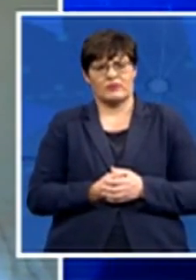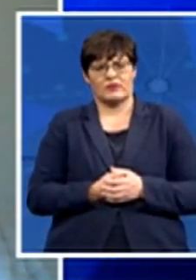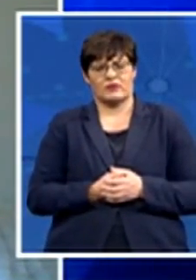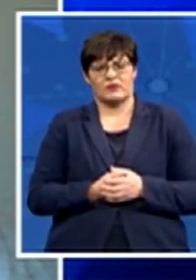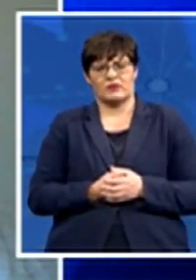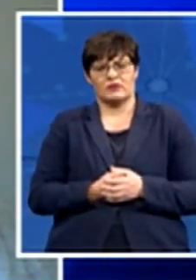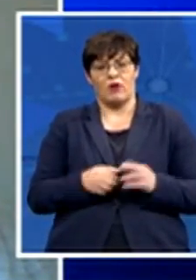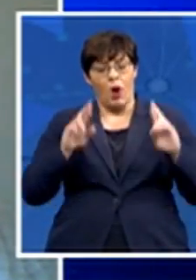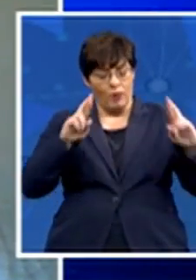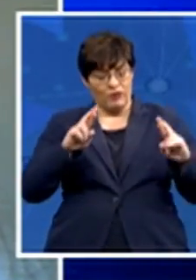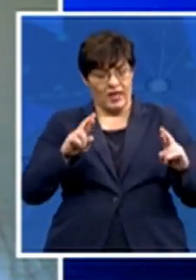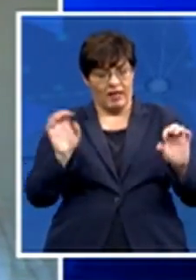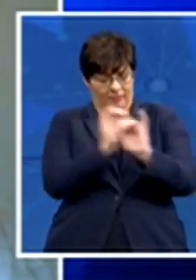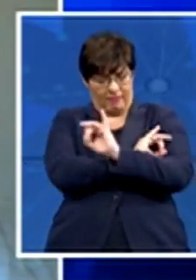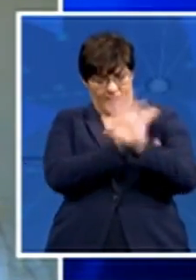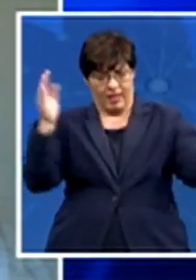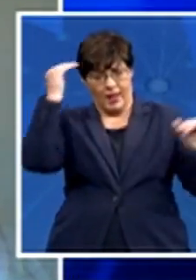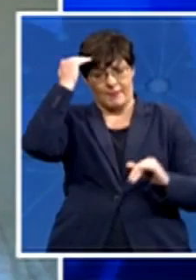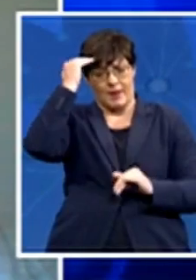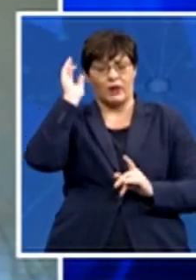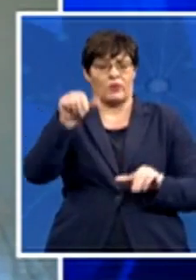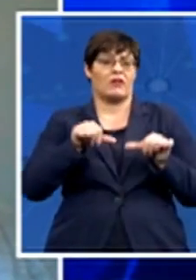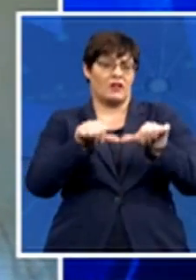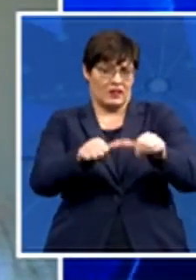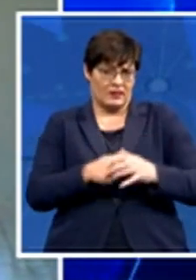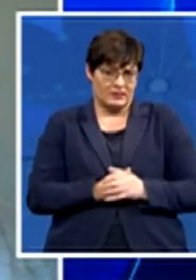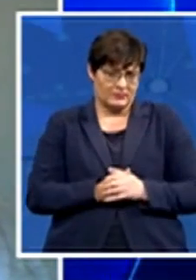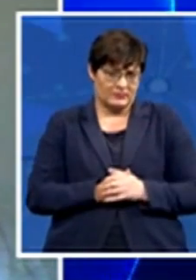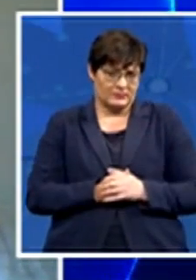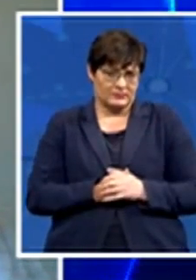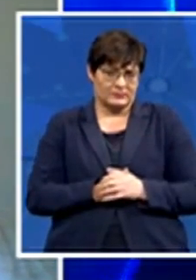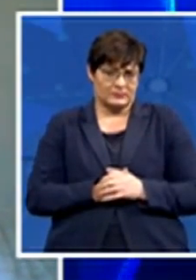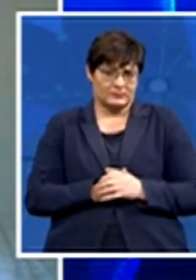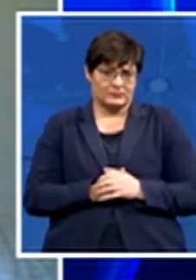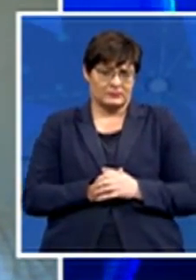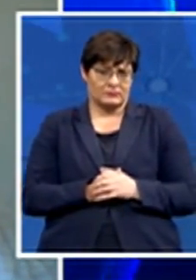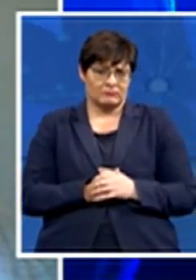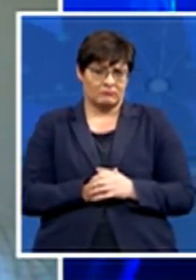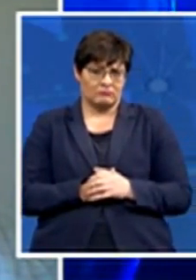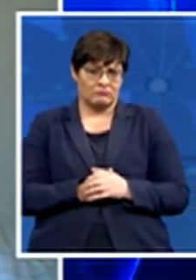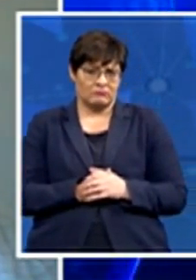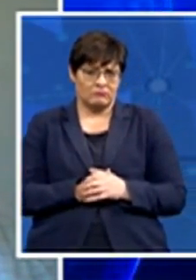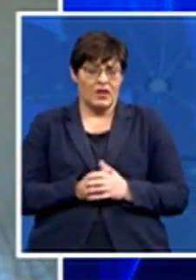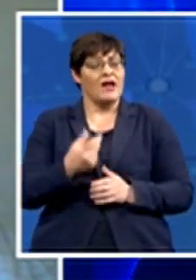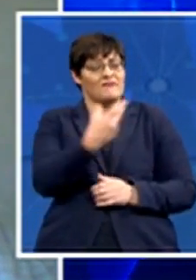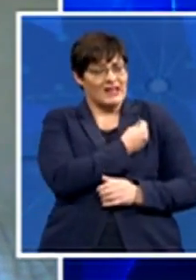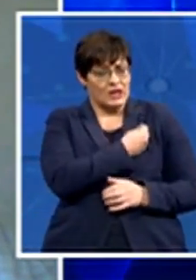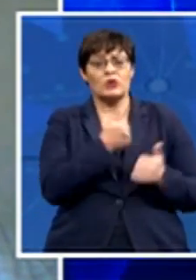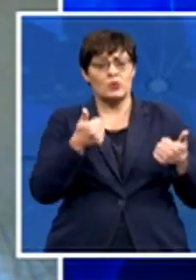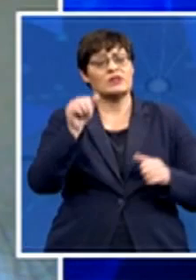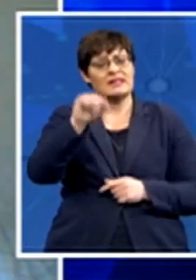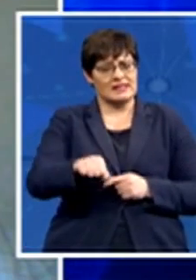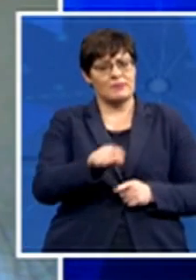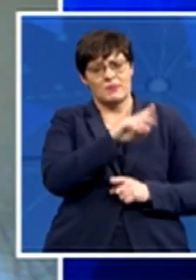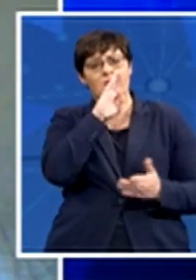all should be focusing on encouraging people to vaccinate. It's a good thing. Vaccinate, and we need to make sure that instead of